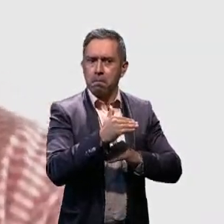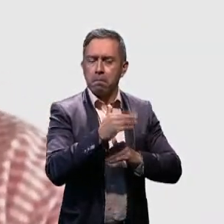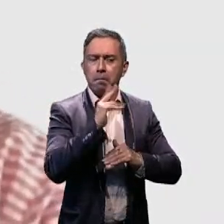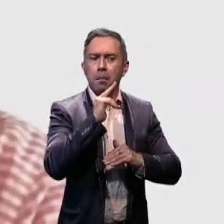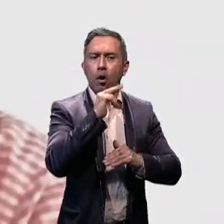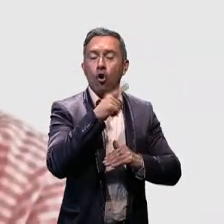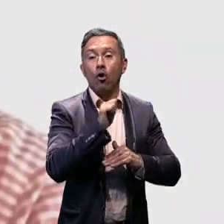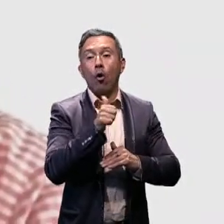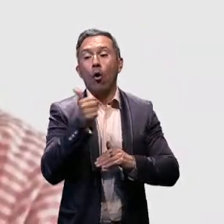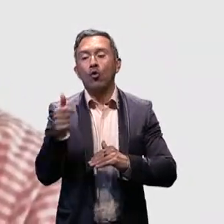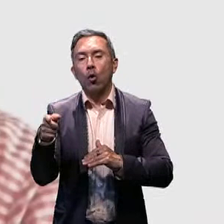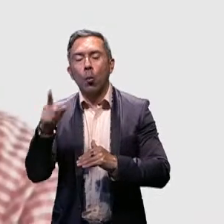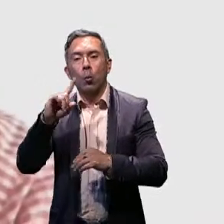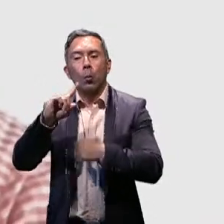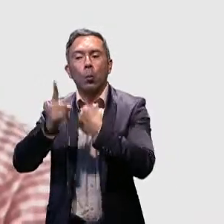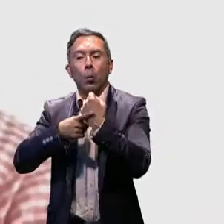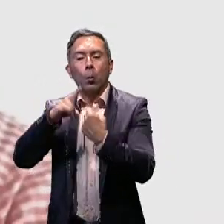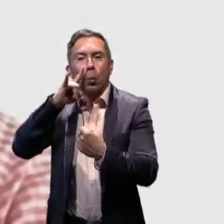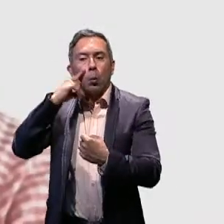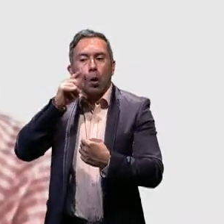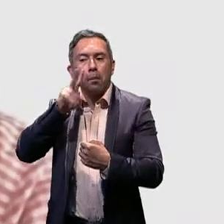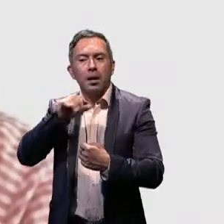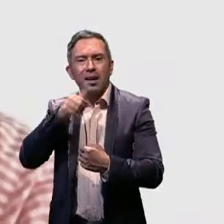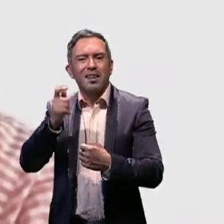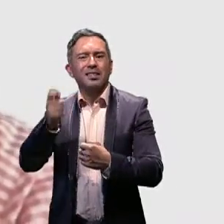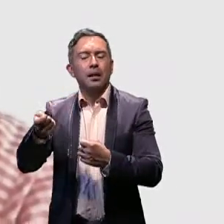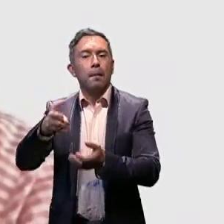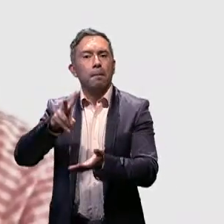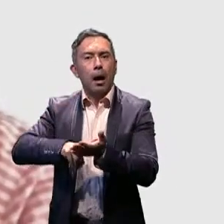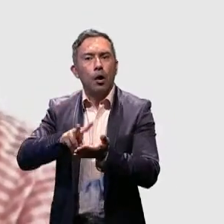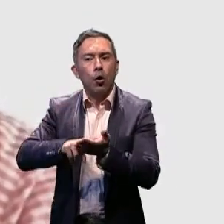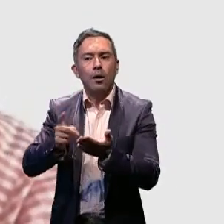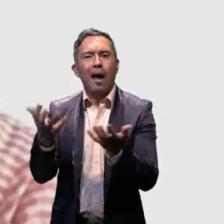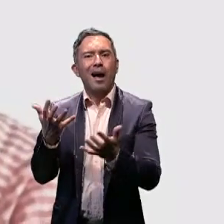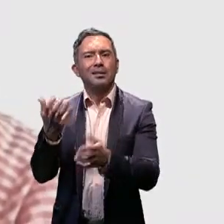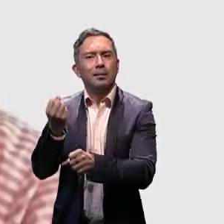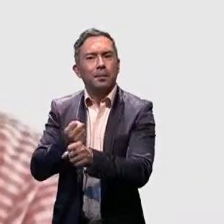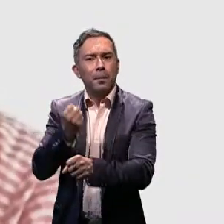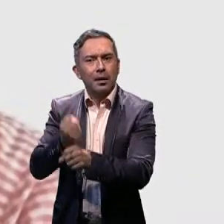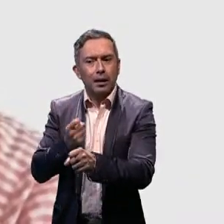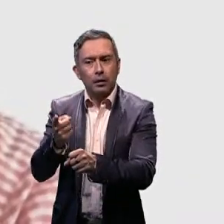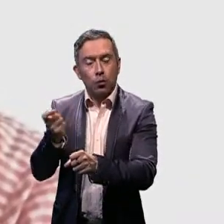where we have some important progress, and also the values and